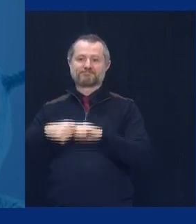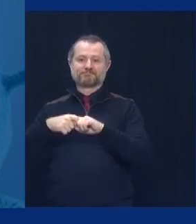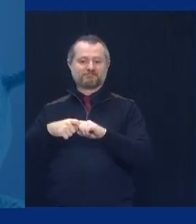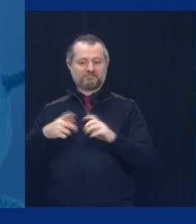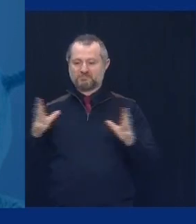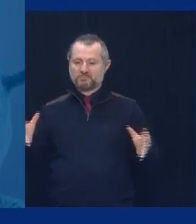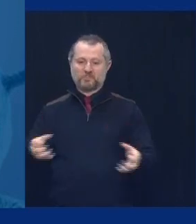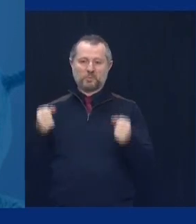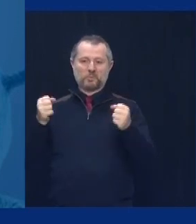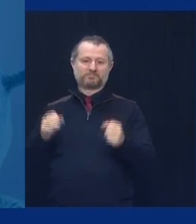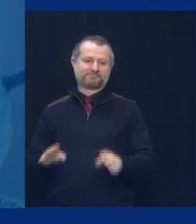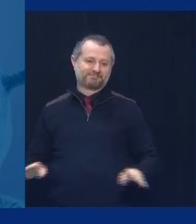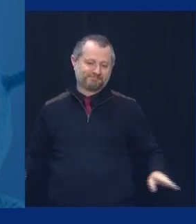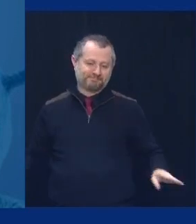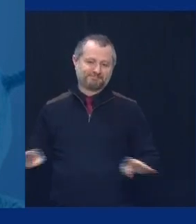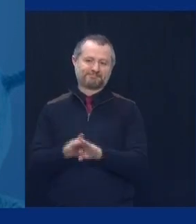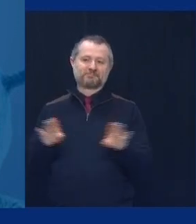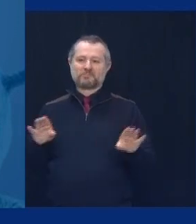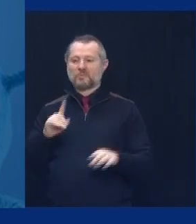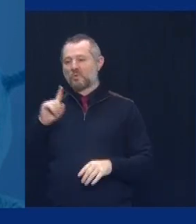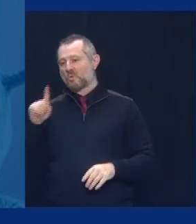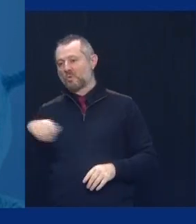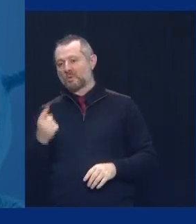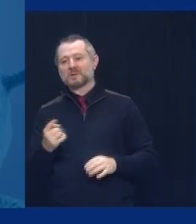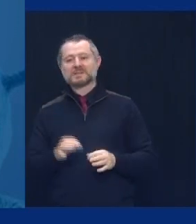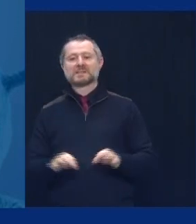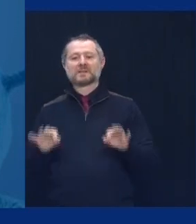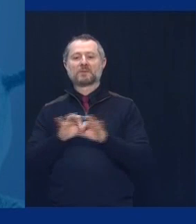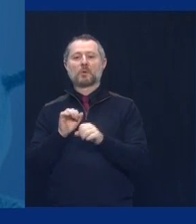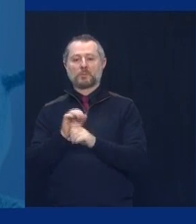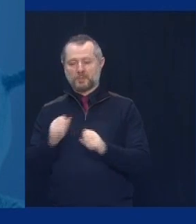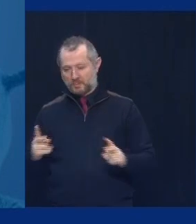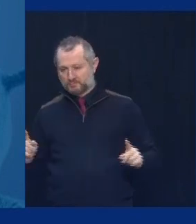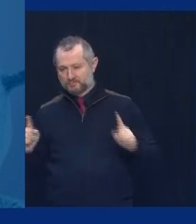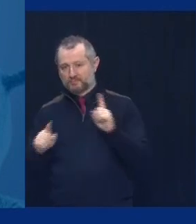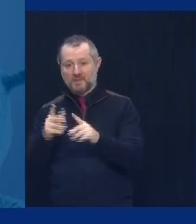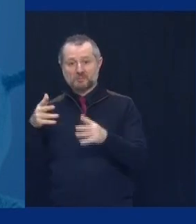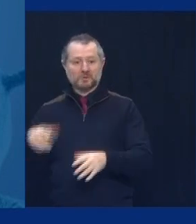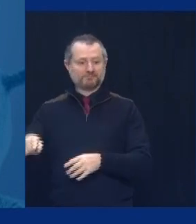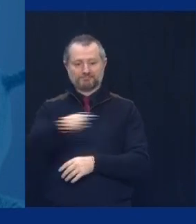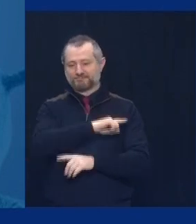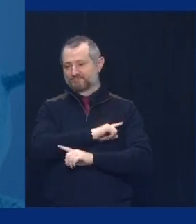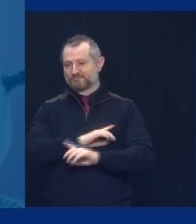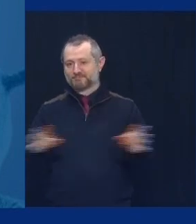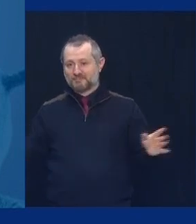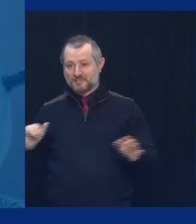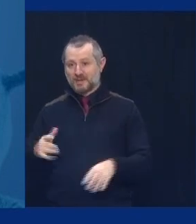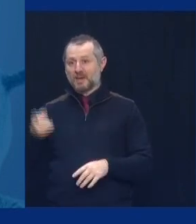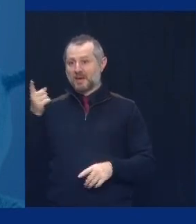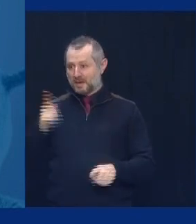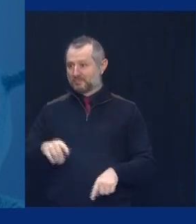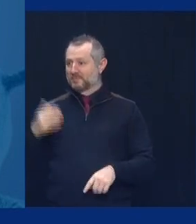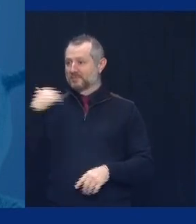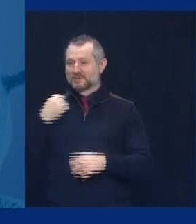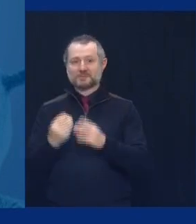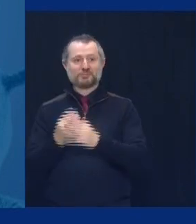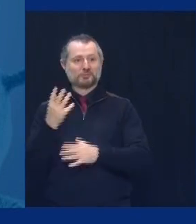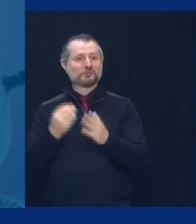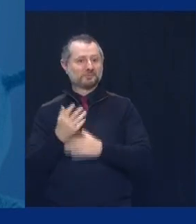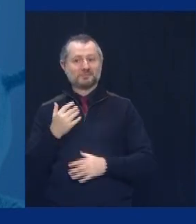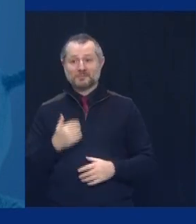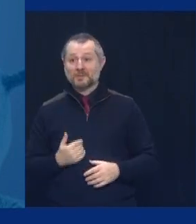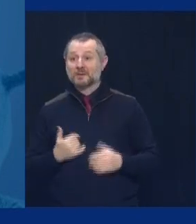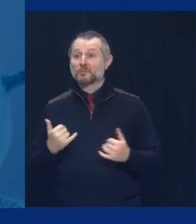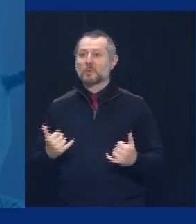all but essential services and business. It's where we were. We don't have any red zones